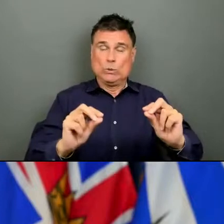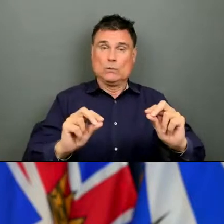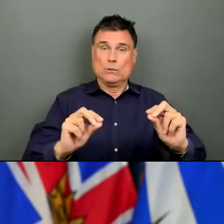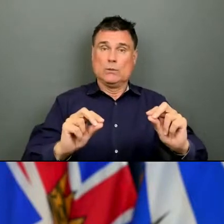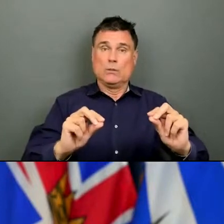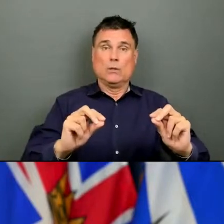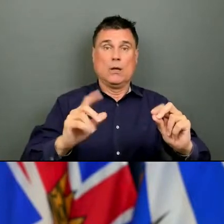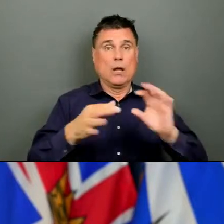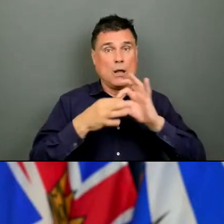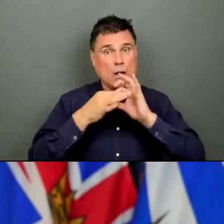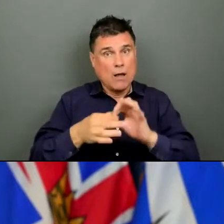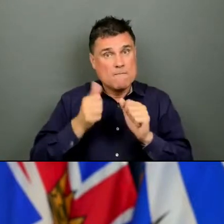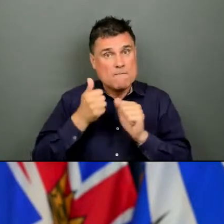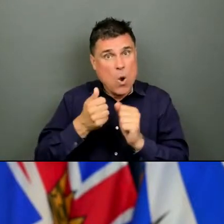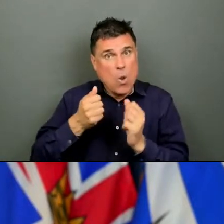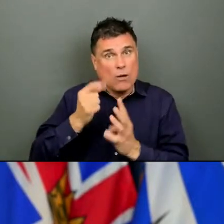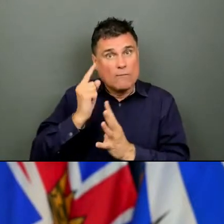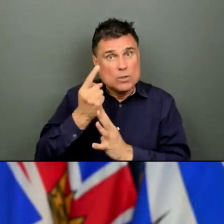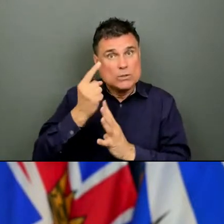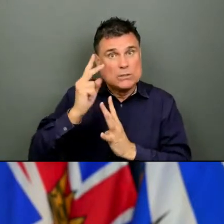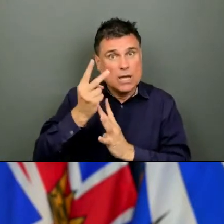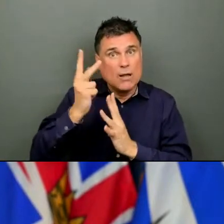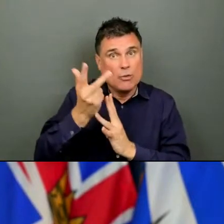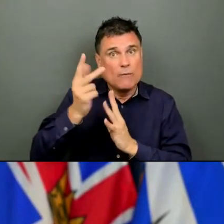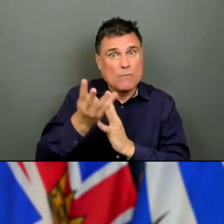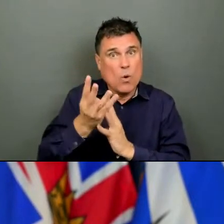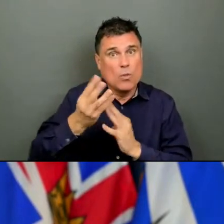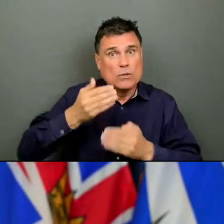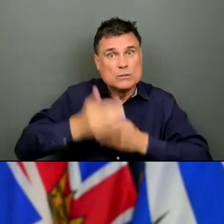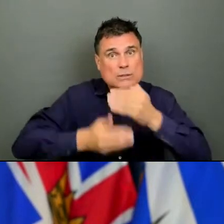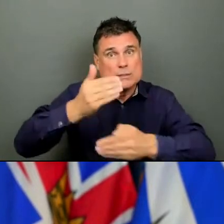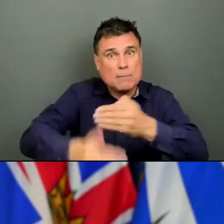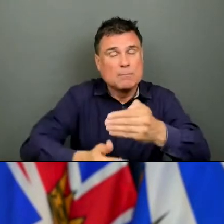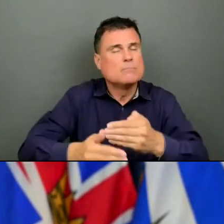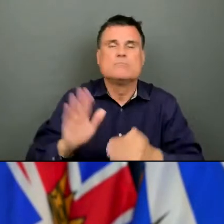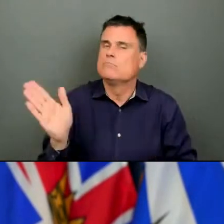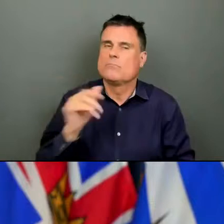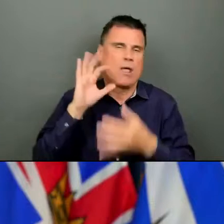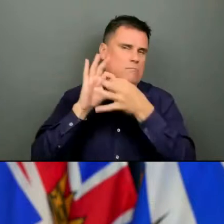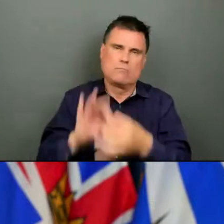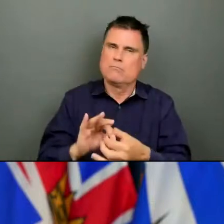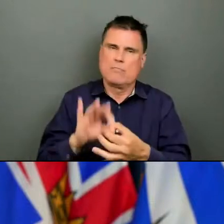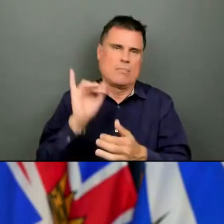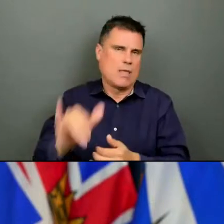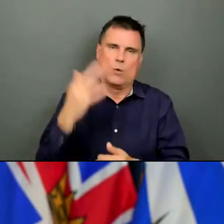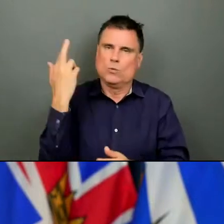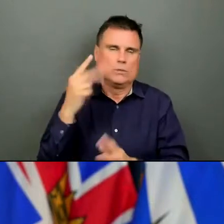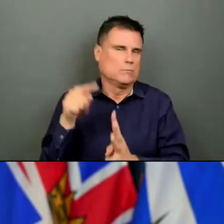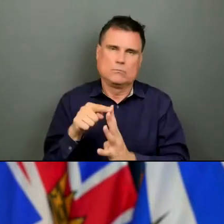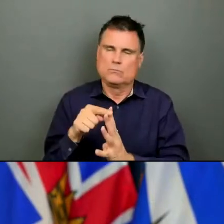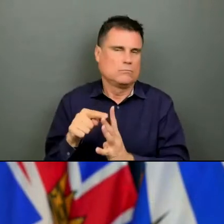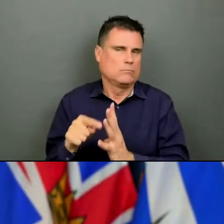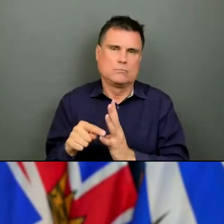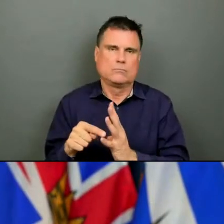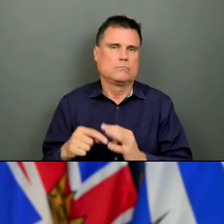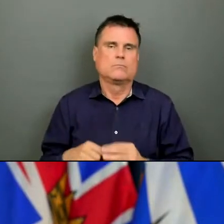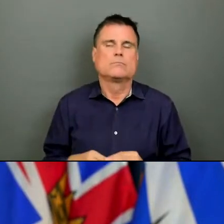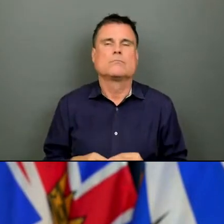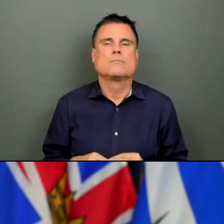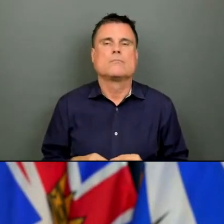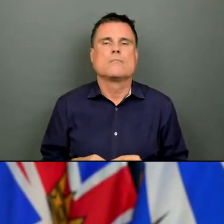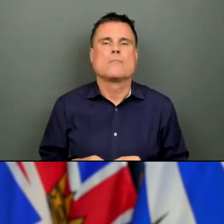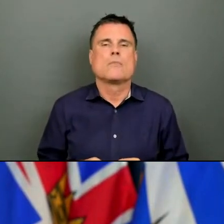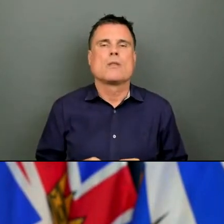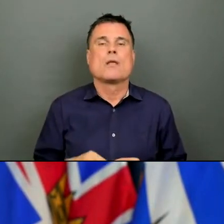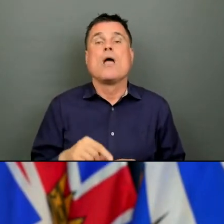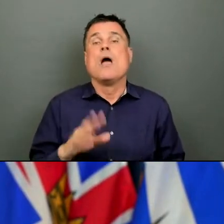saw starting at the end of May, and which we're considering in terms of a new step now. Final thing I'd say is this, that the measures that are in